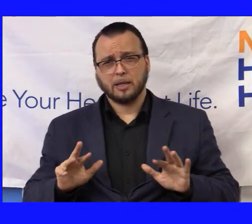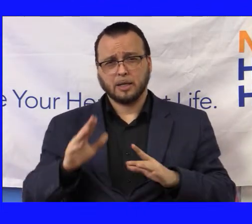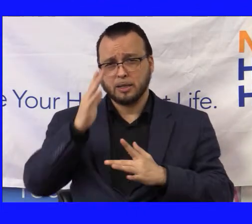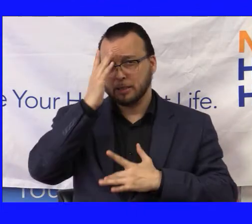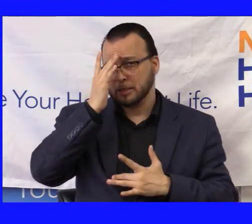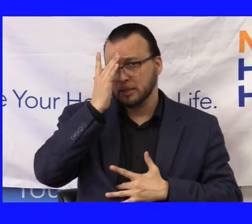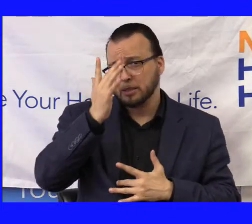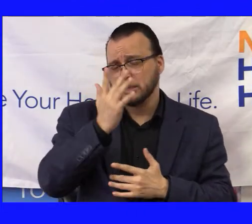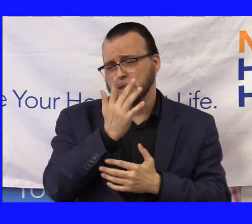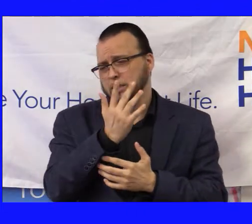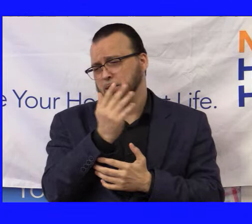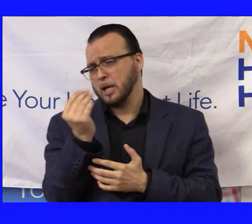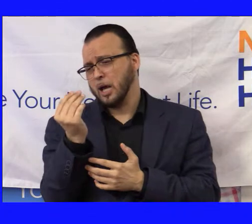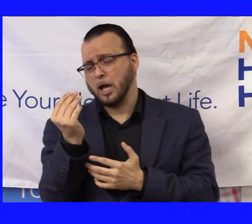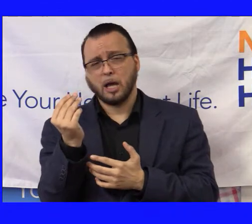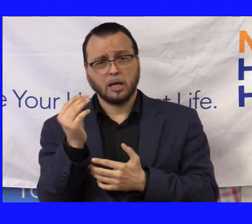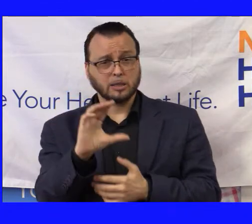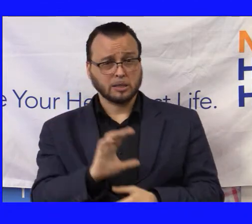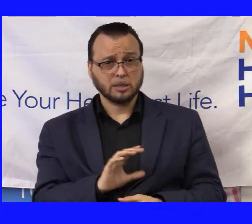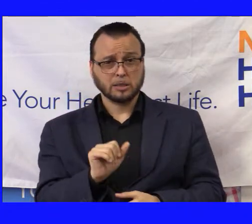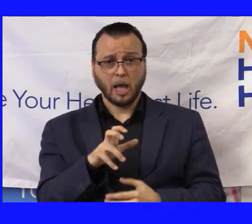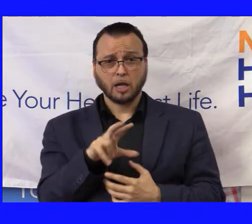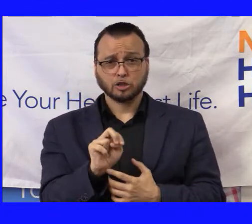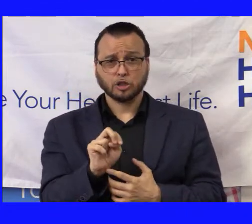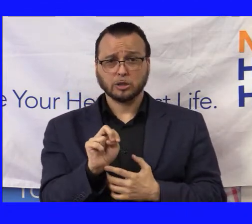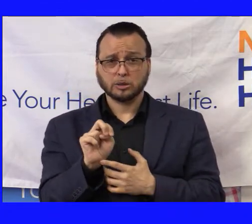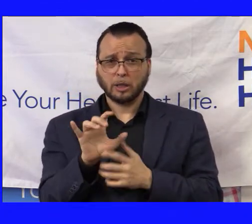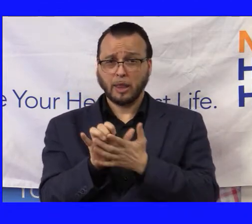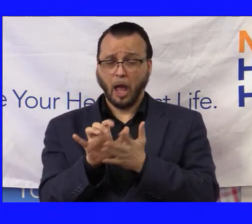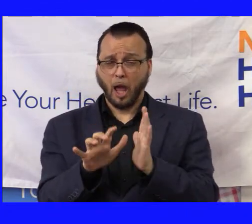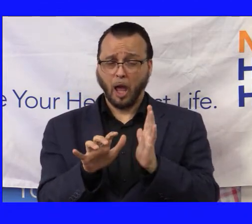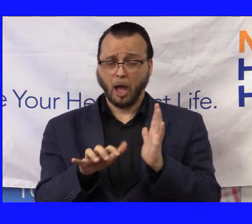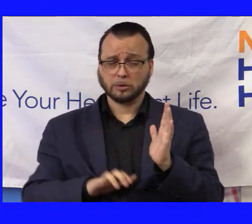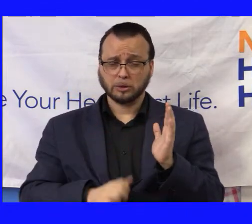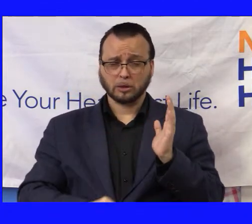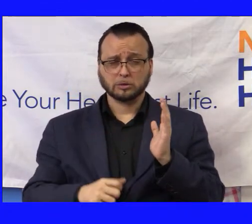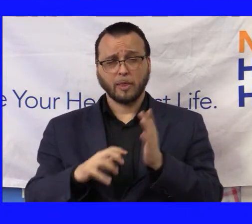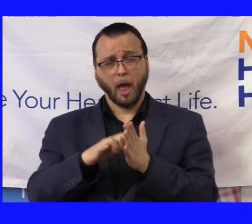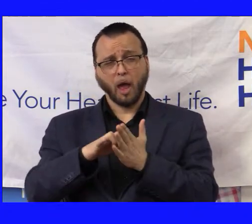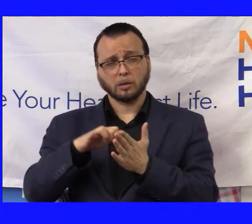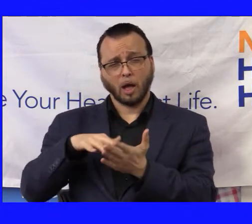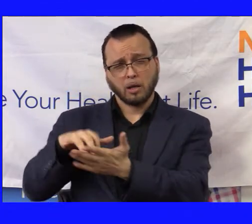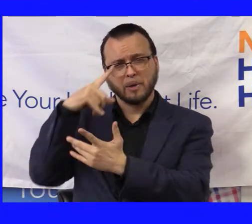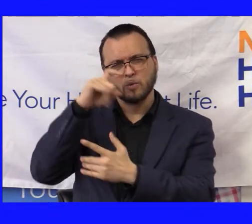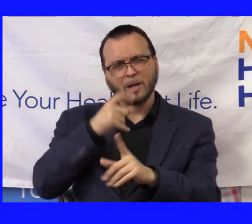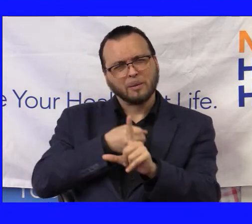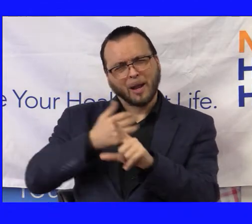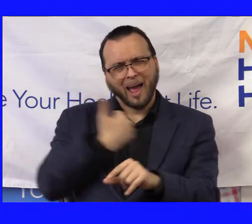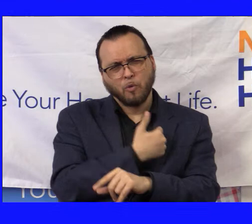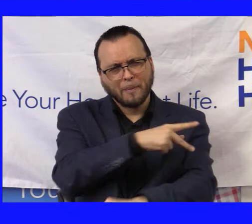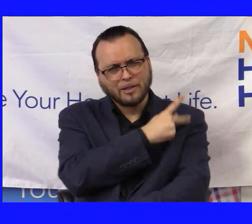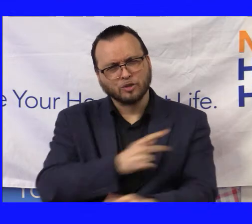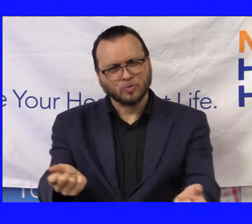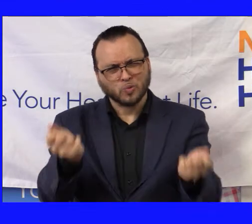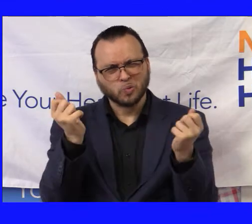disease and the C-section study, because they impact our patients so